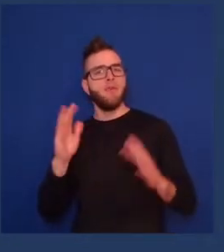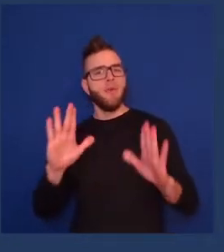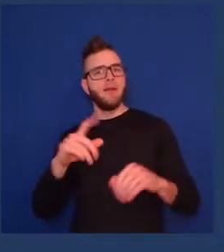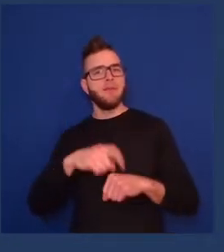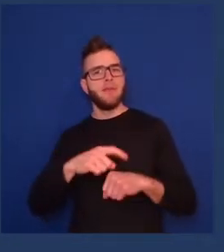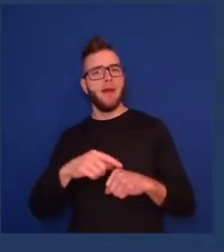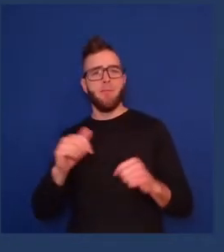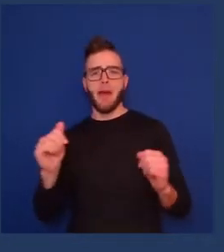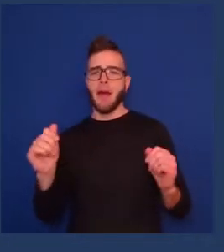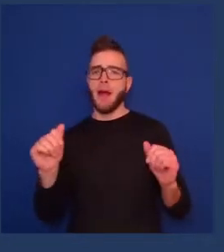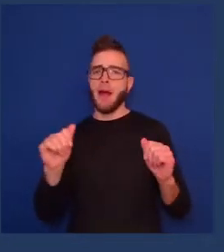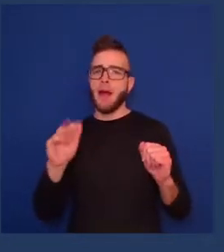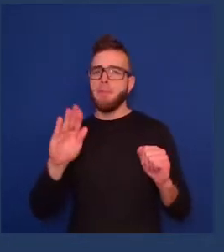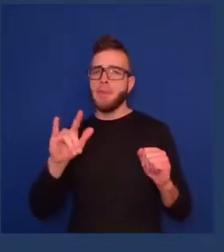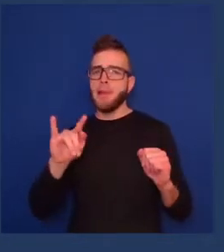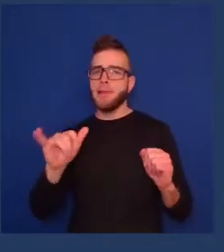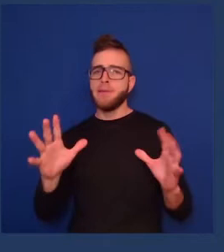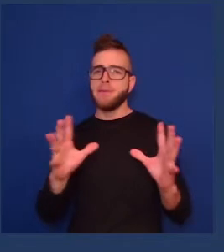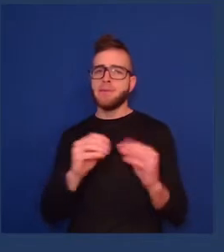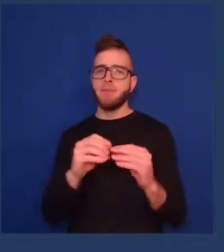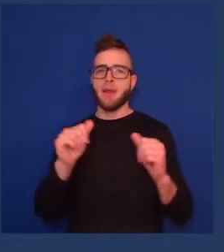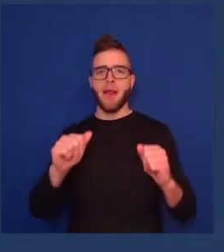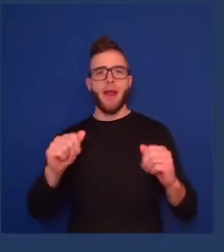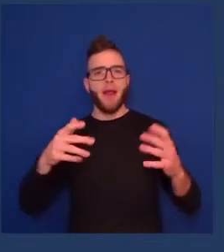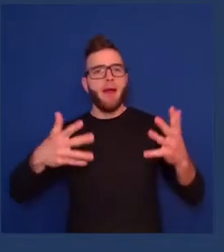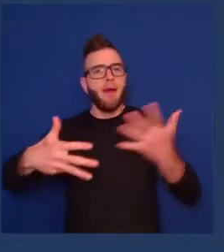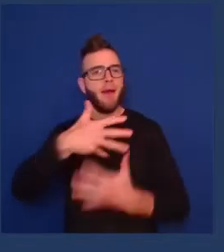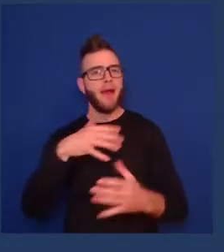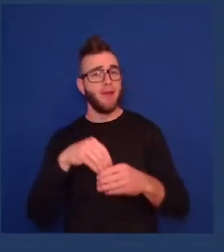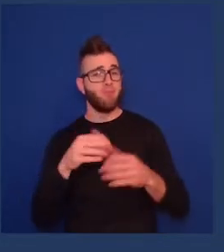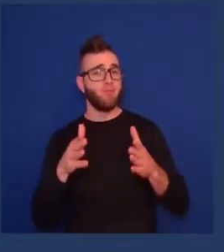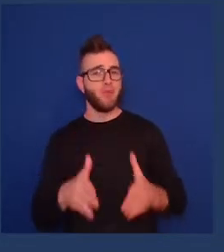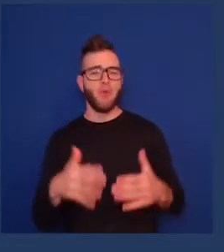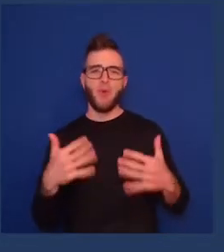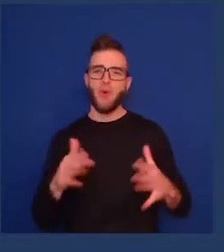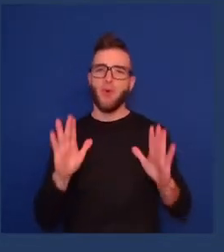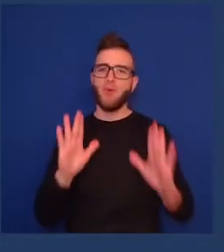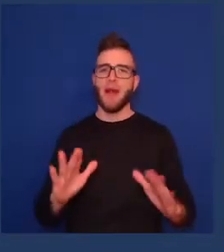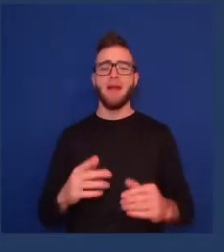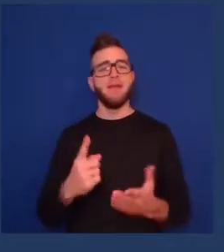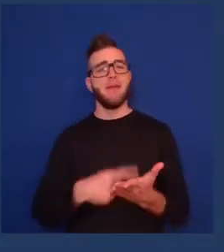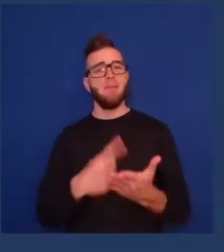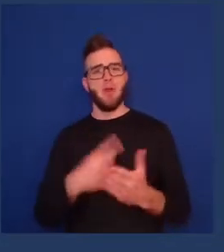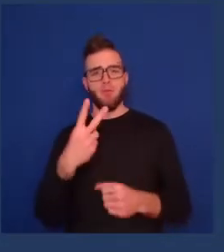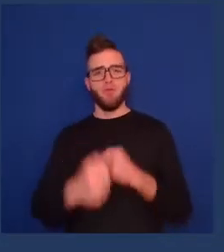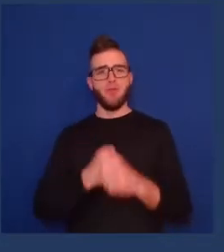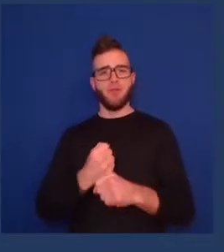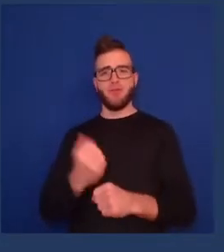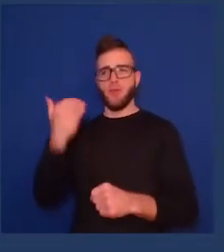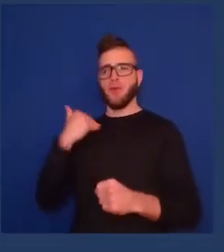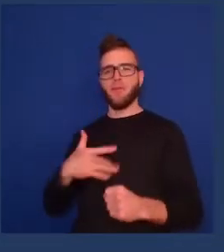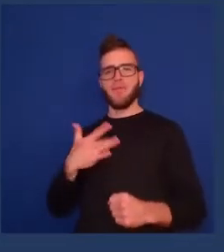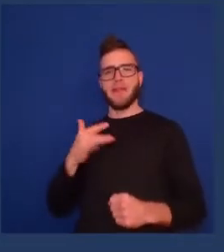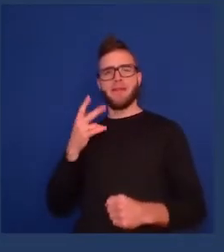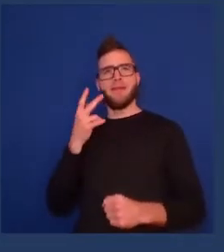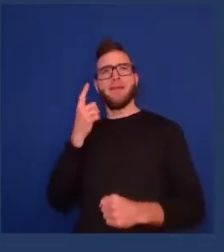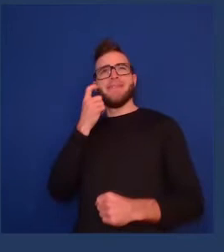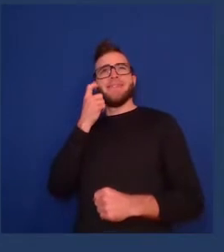together. It was really great. And sometimes 2 years seems like yesterday, and then there are times when it seems